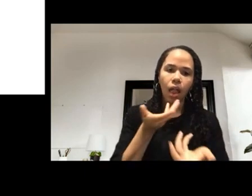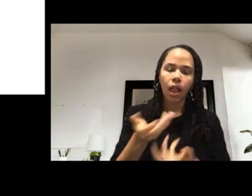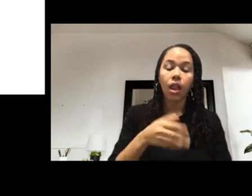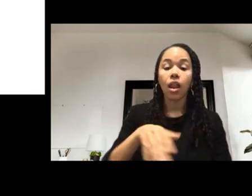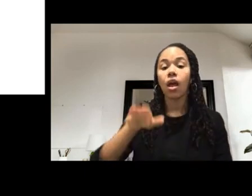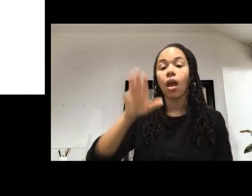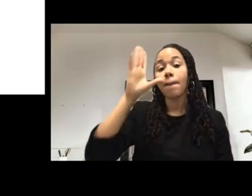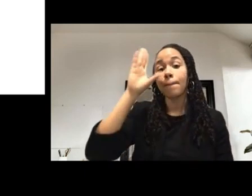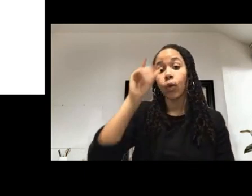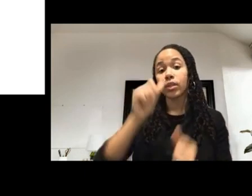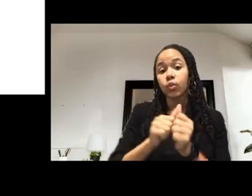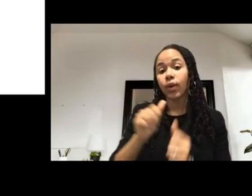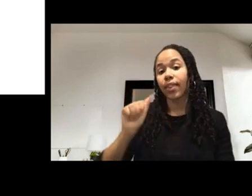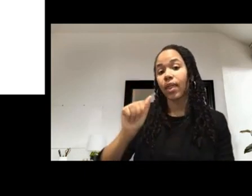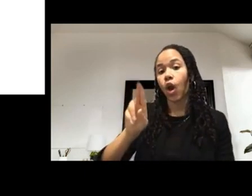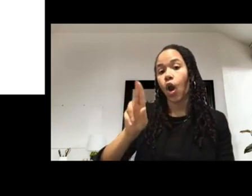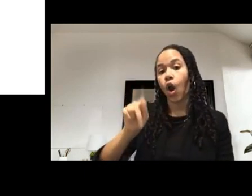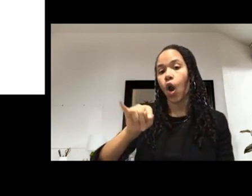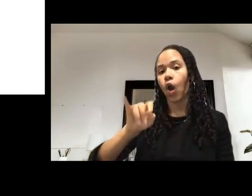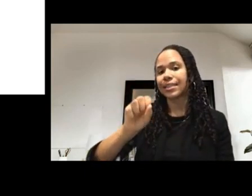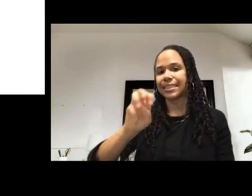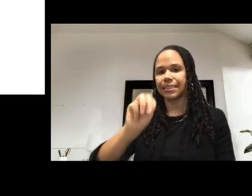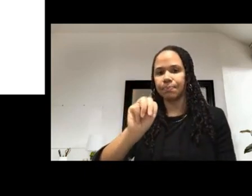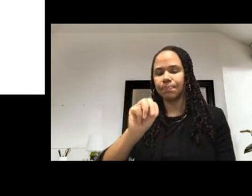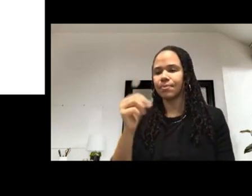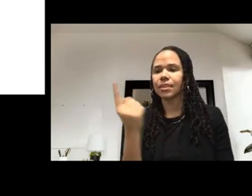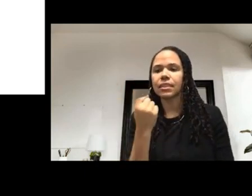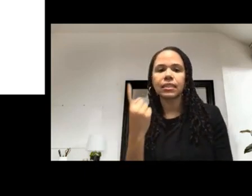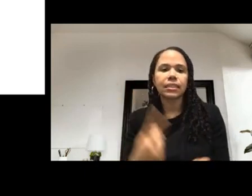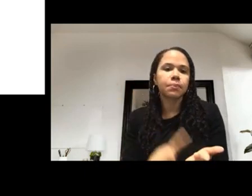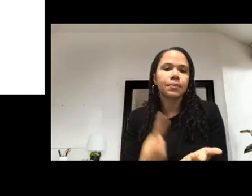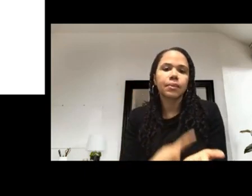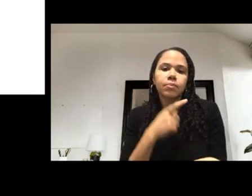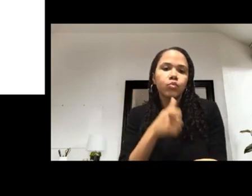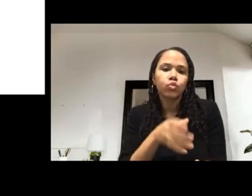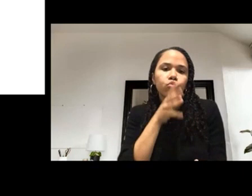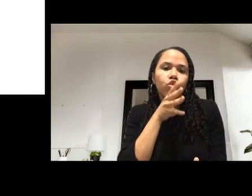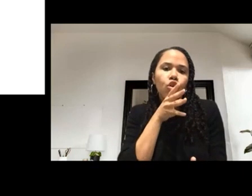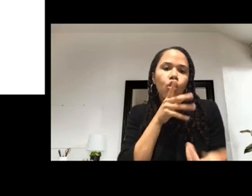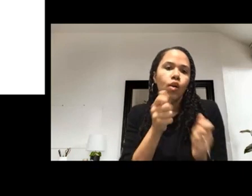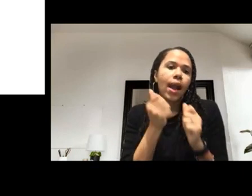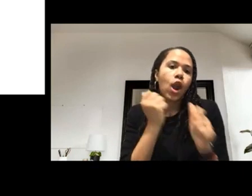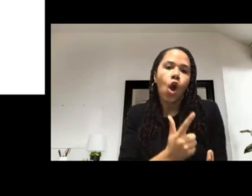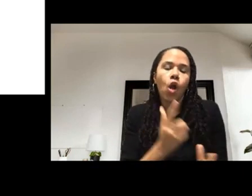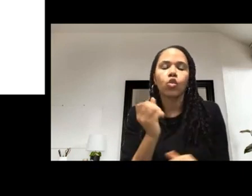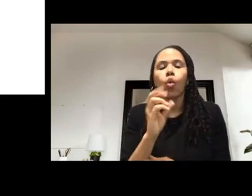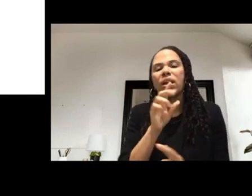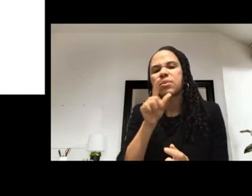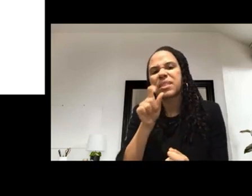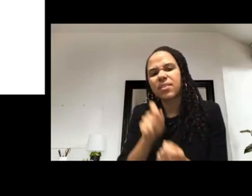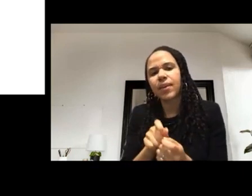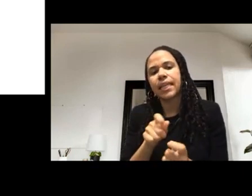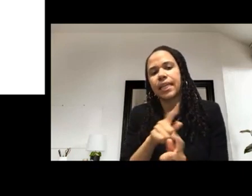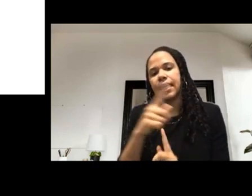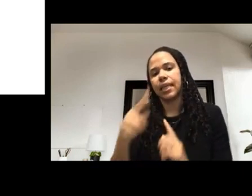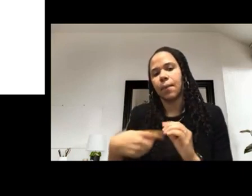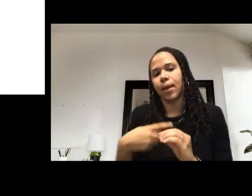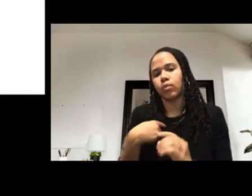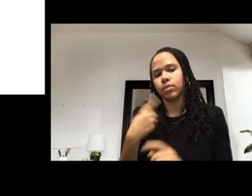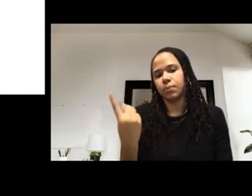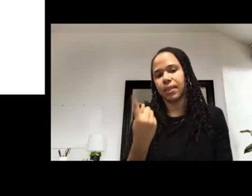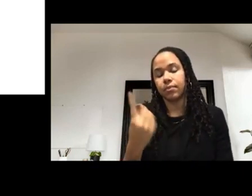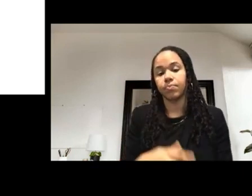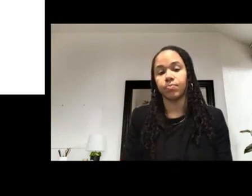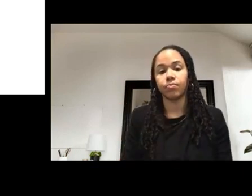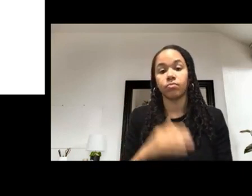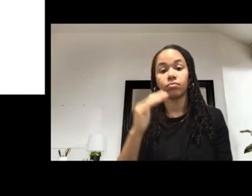autism is sometimes they just don't talk at all, or they talk very, very specifically about like when they're asked a question. Now,